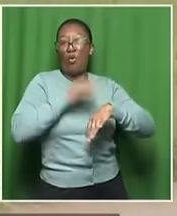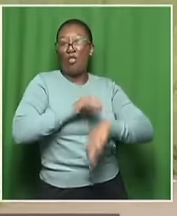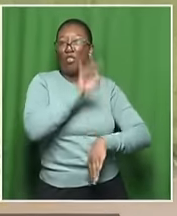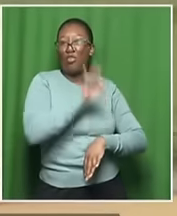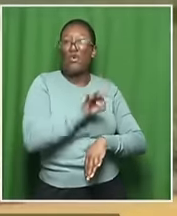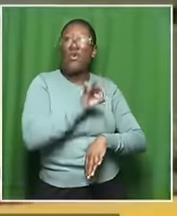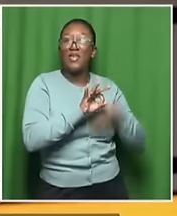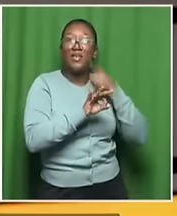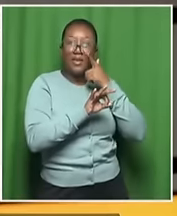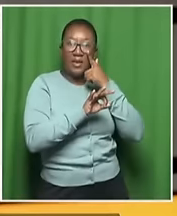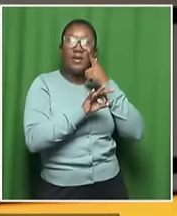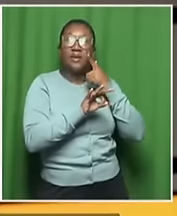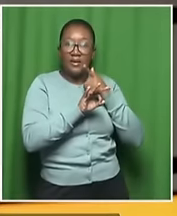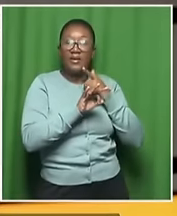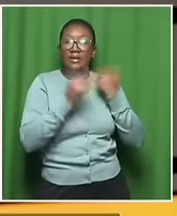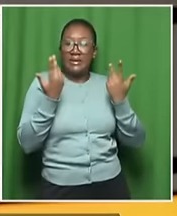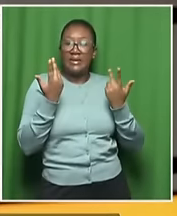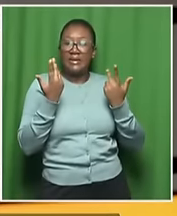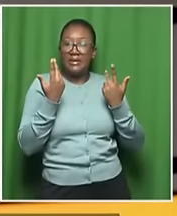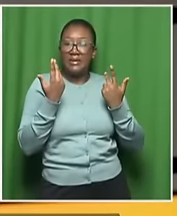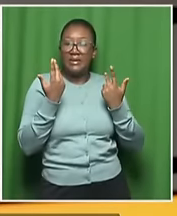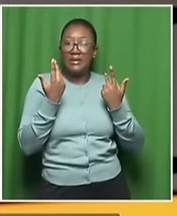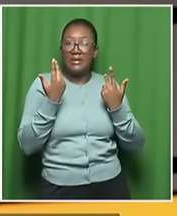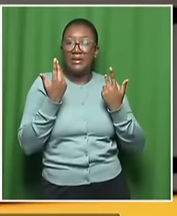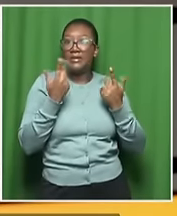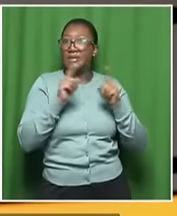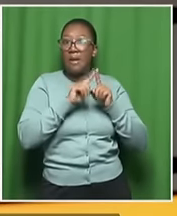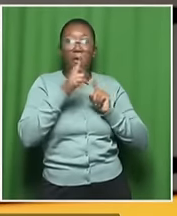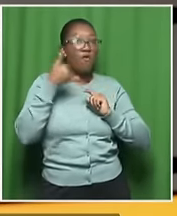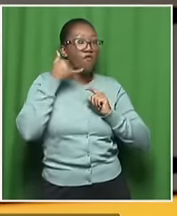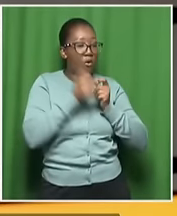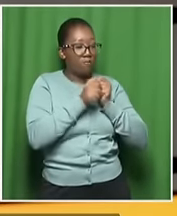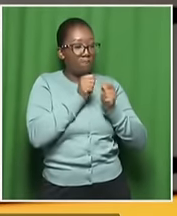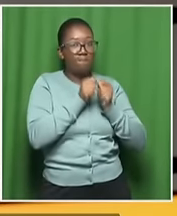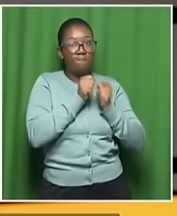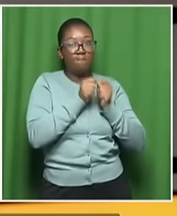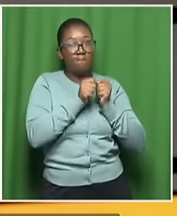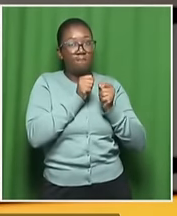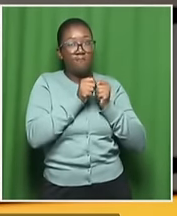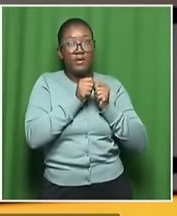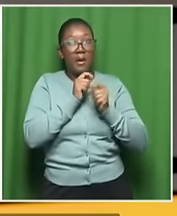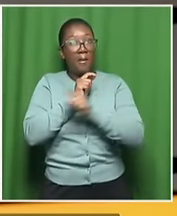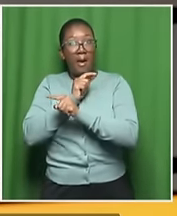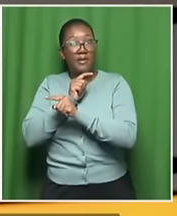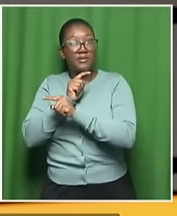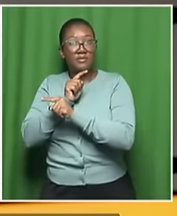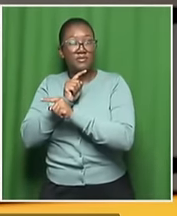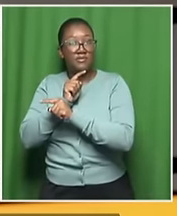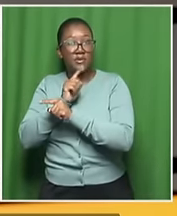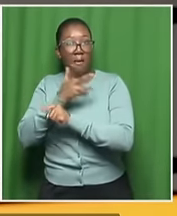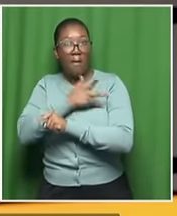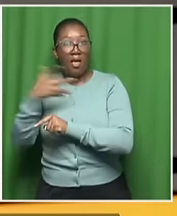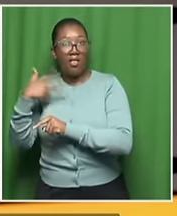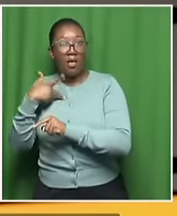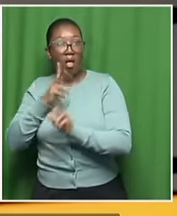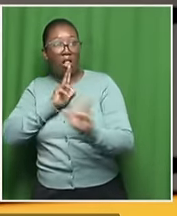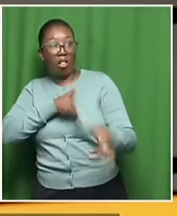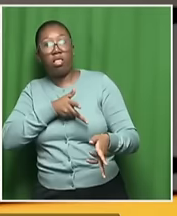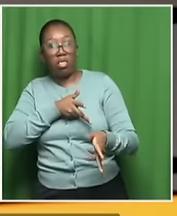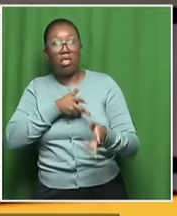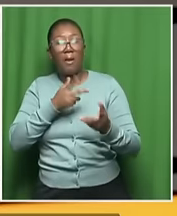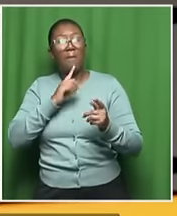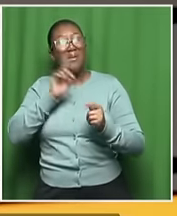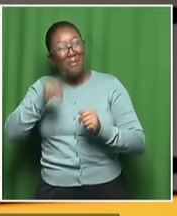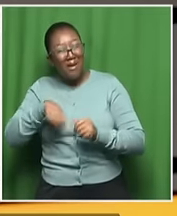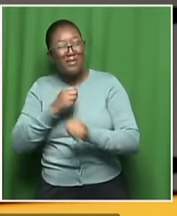actually pushed between the mother and her cell phone just to get attention. So we must get that